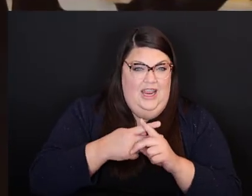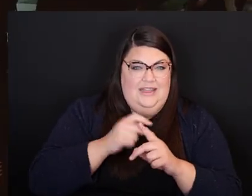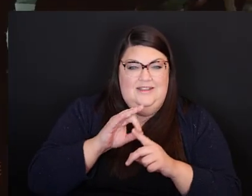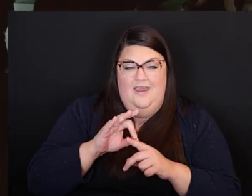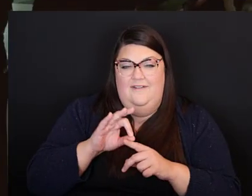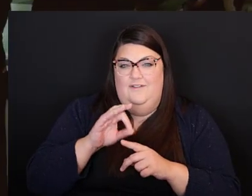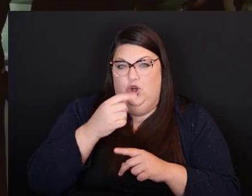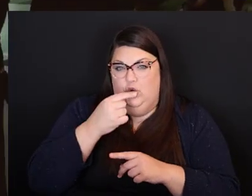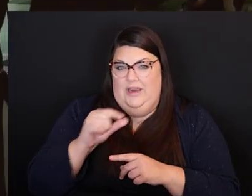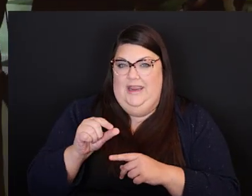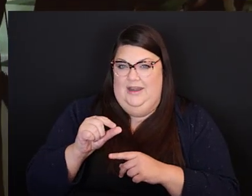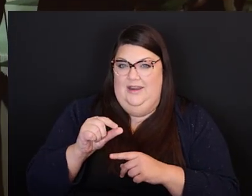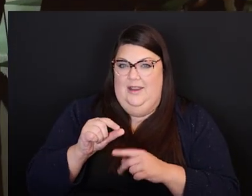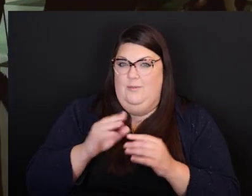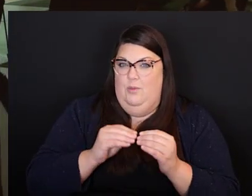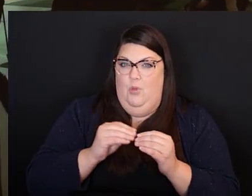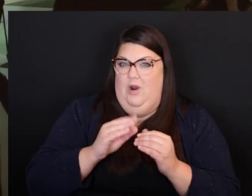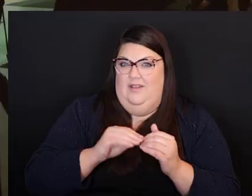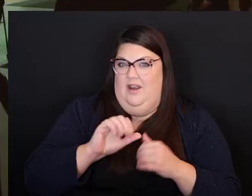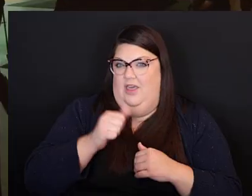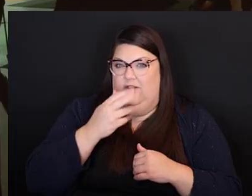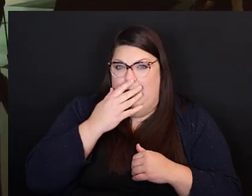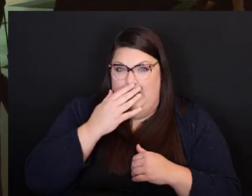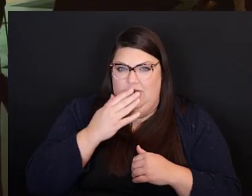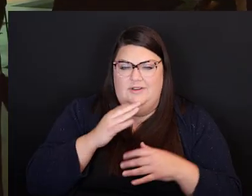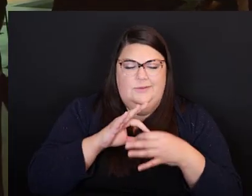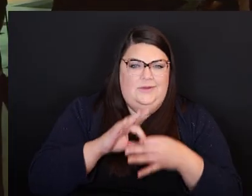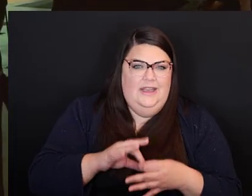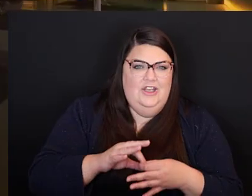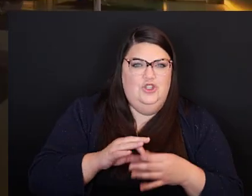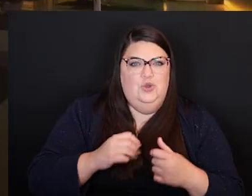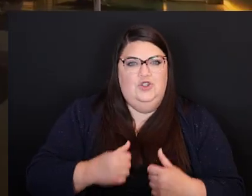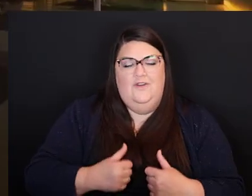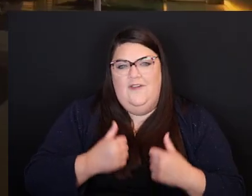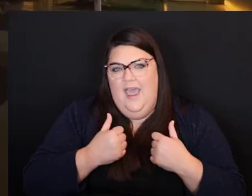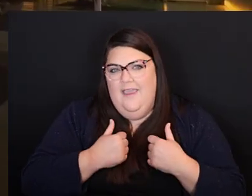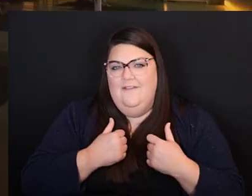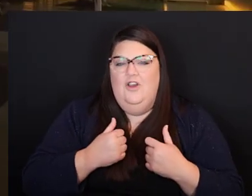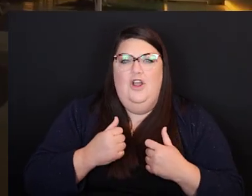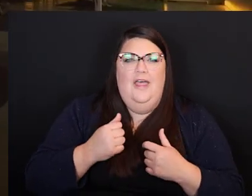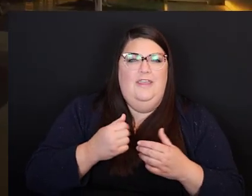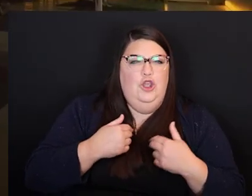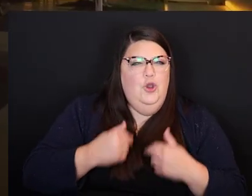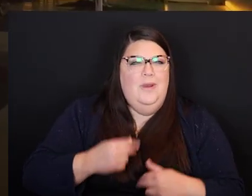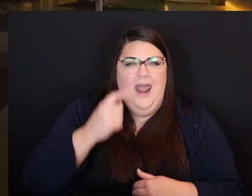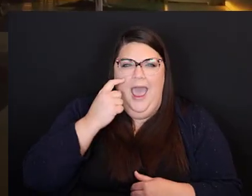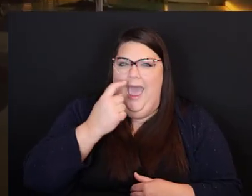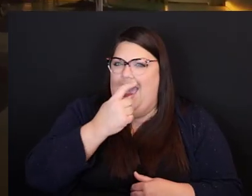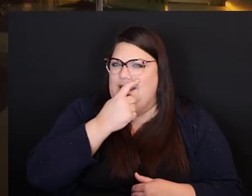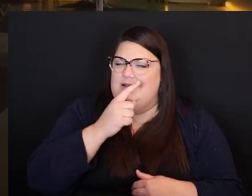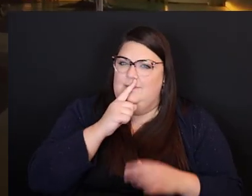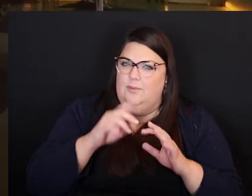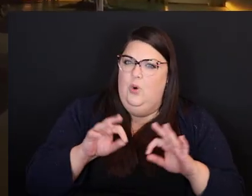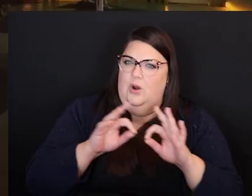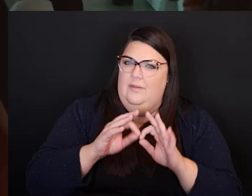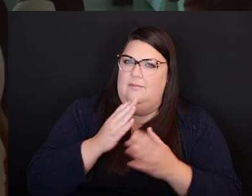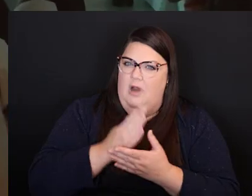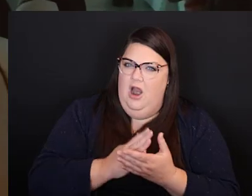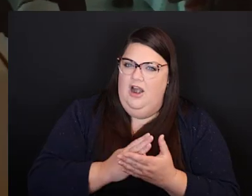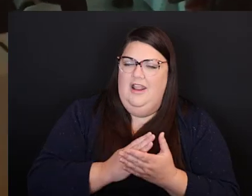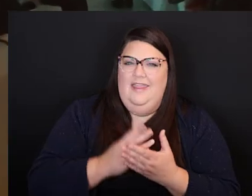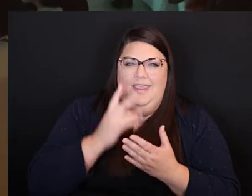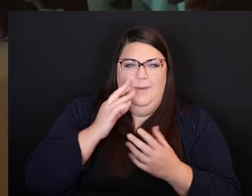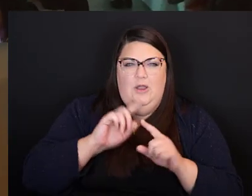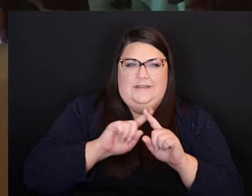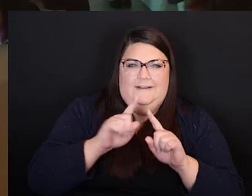of, which really relates to evolution and survival. And, the human eye is such an important player in this project and